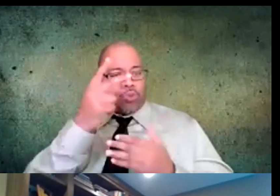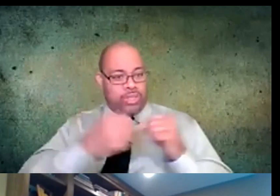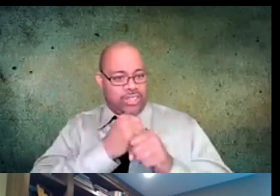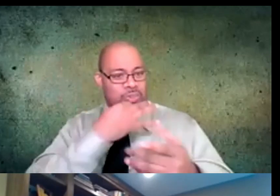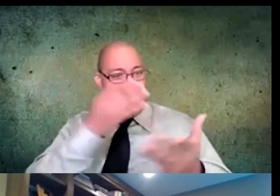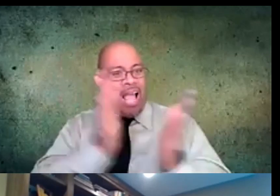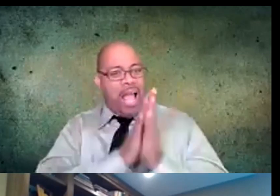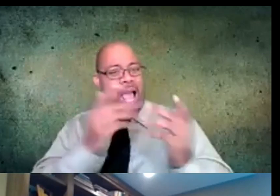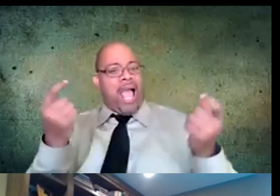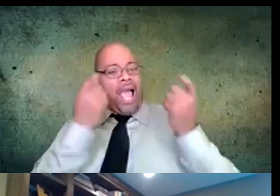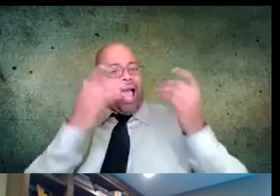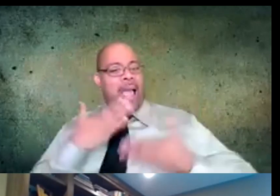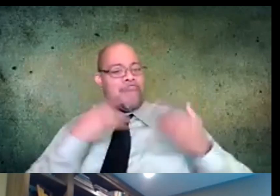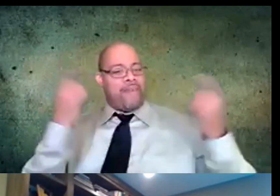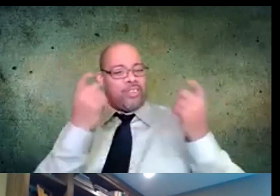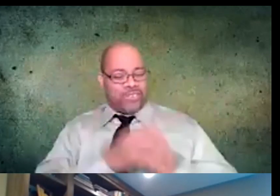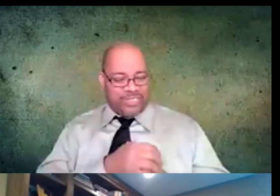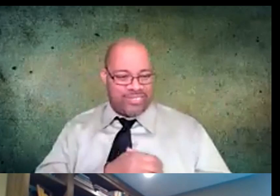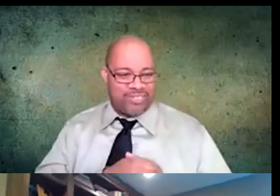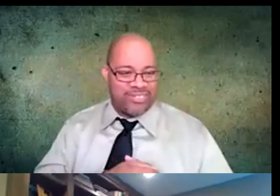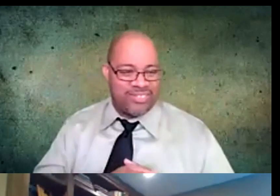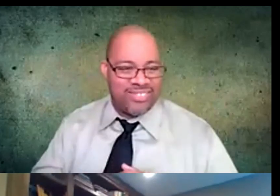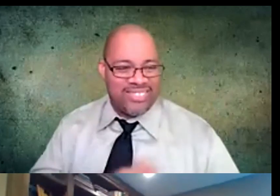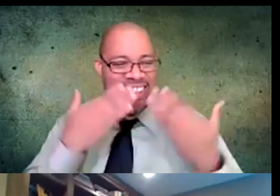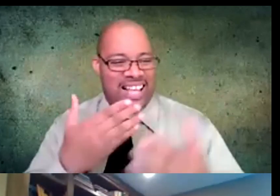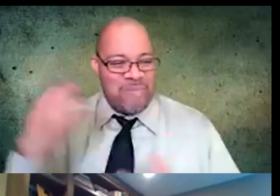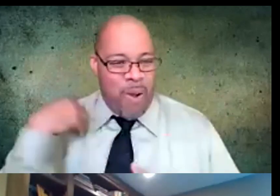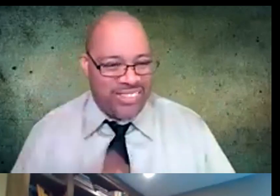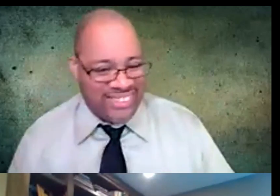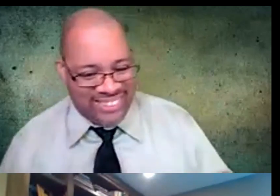happy anniversary. Thanks, boss. So